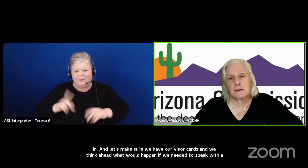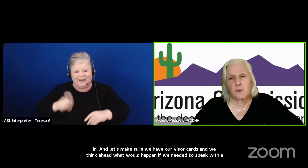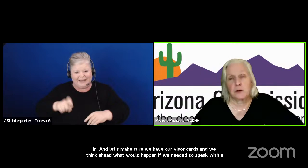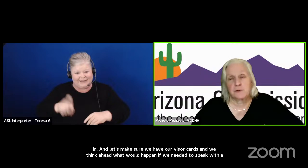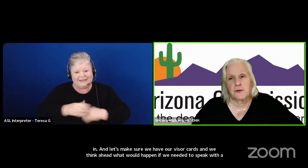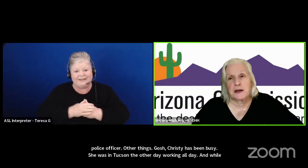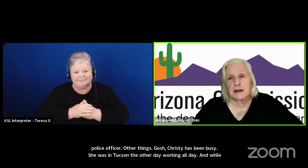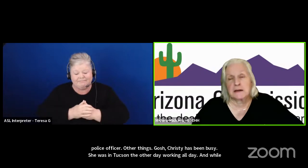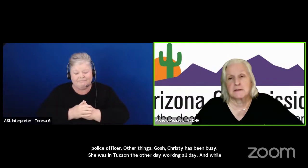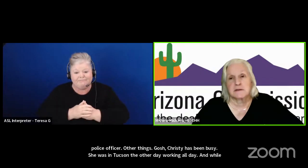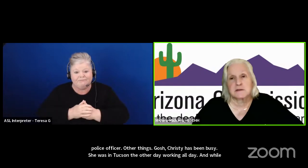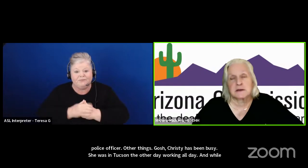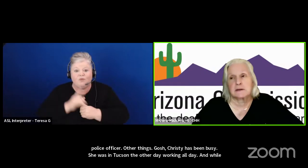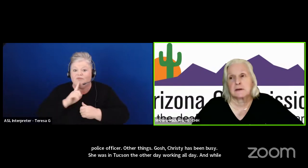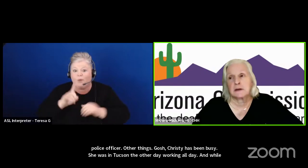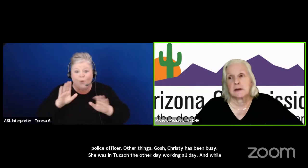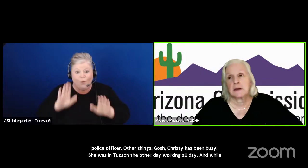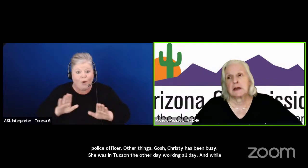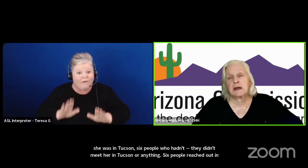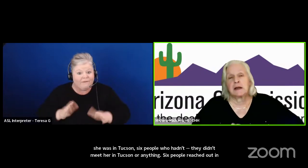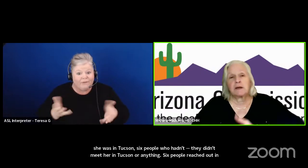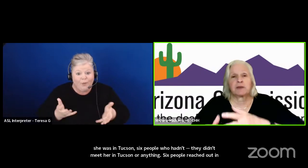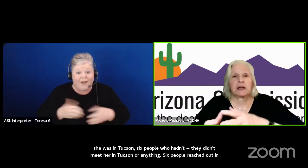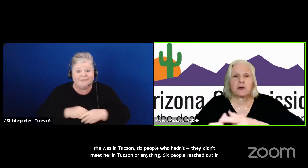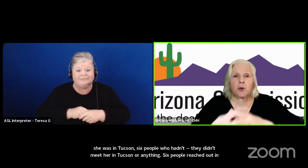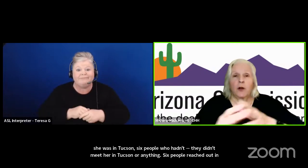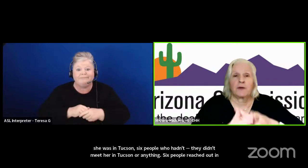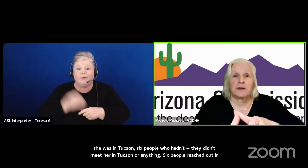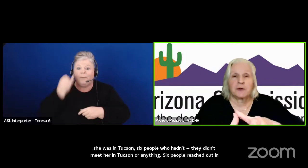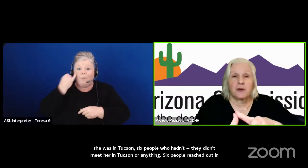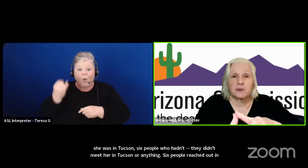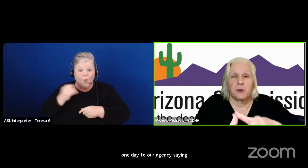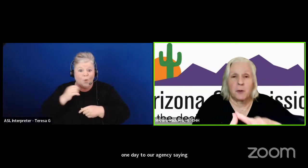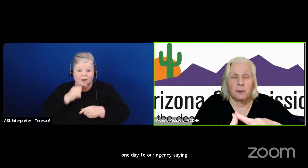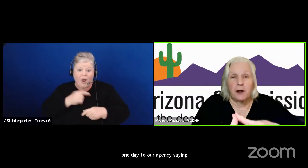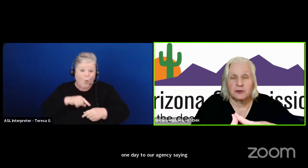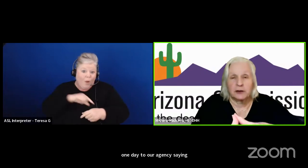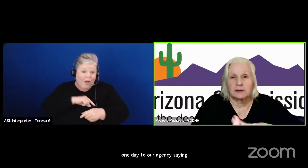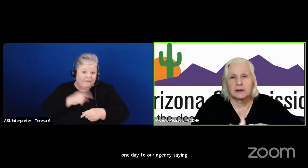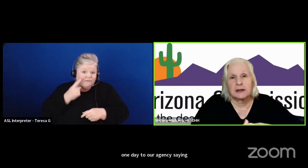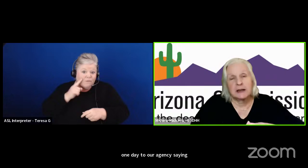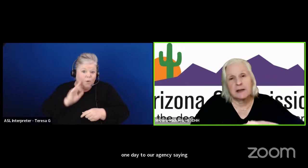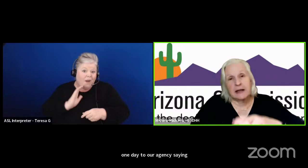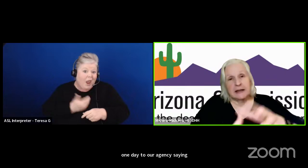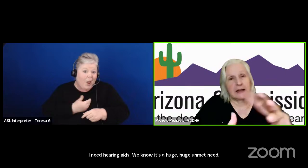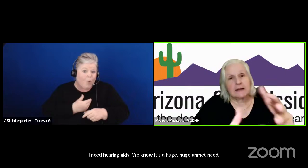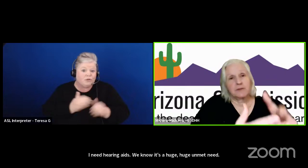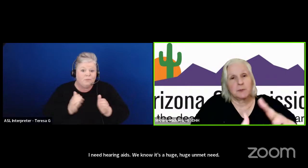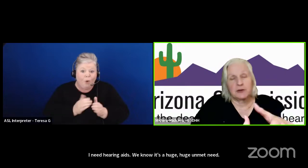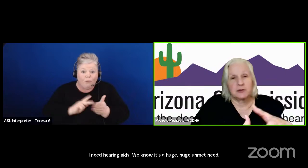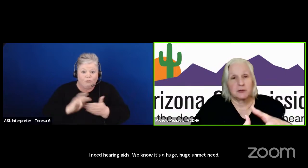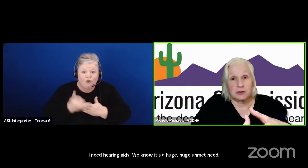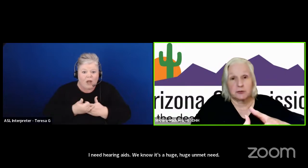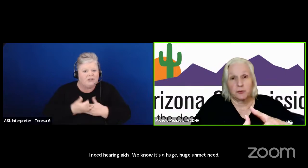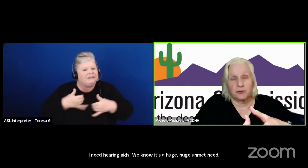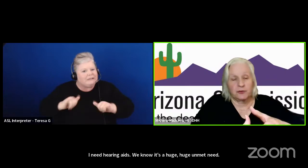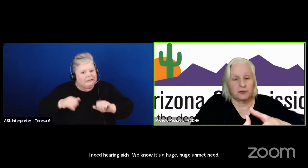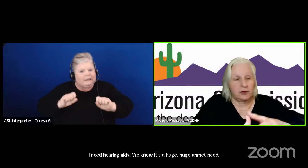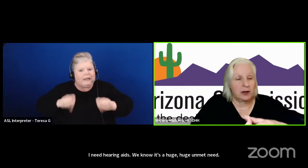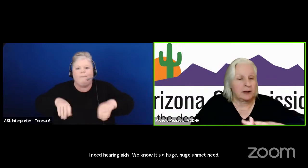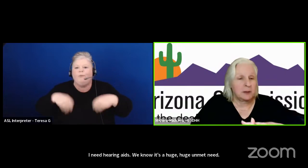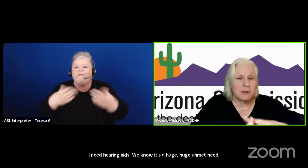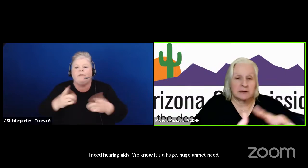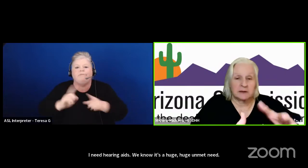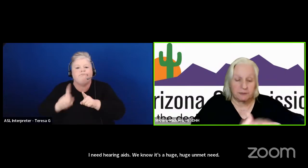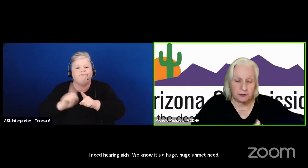And the wonderful thing is that if they don't qualify for our small project, they get information and